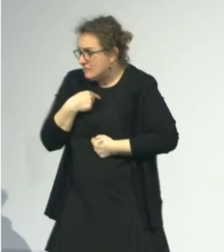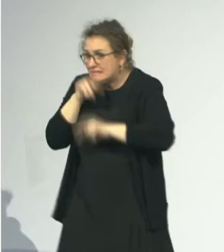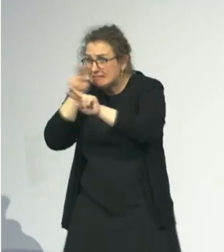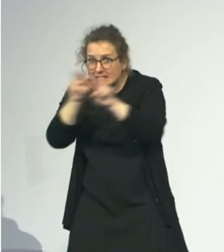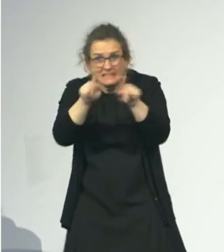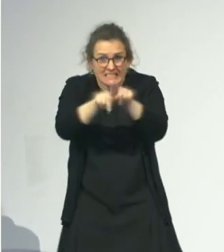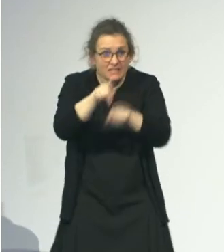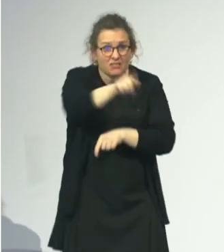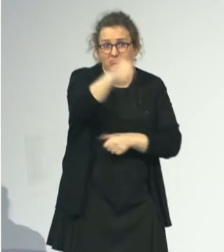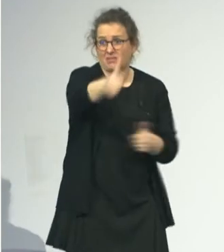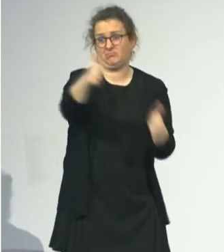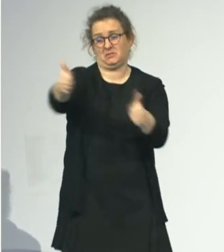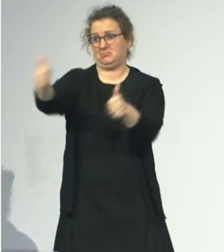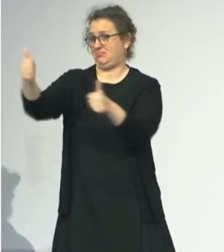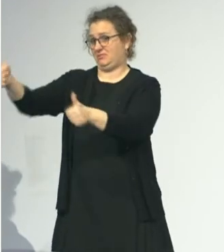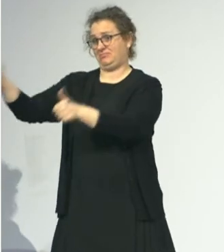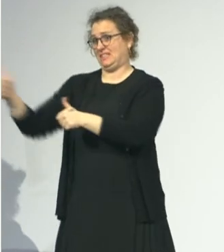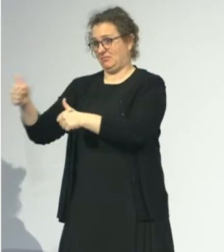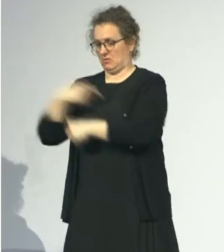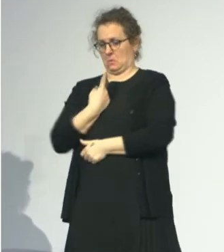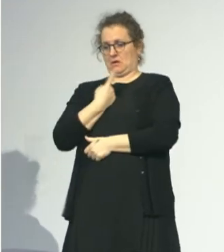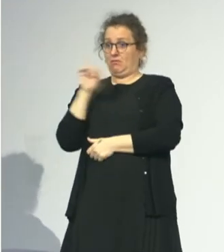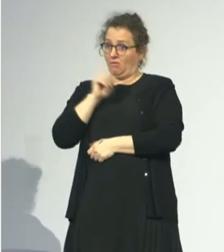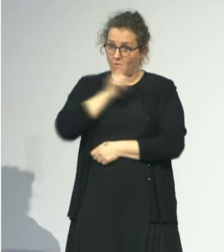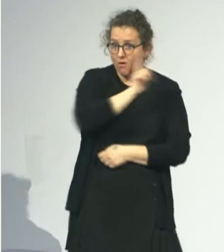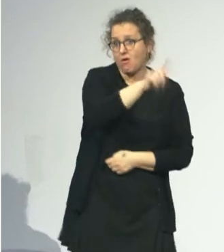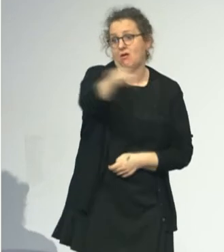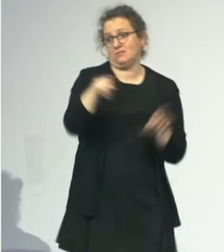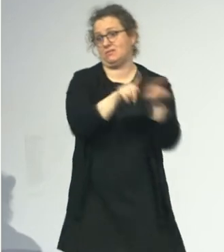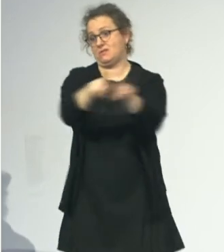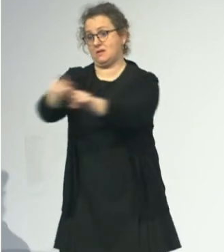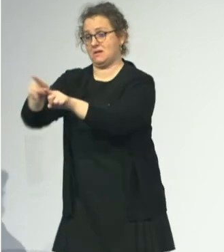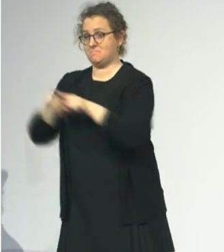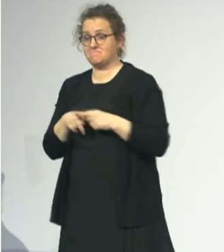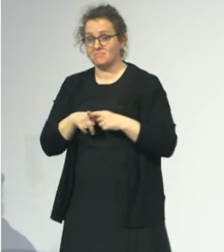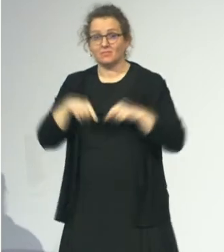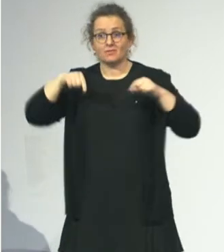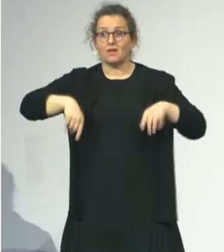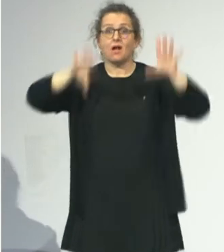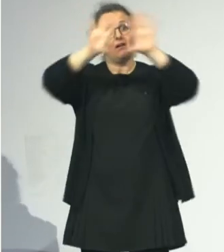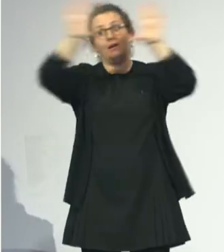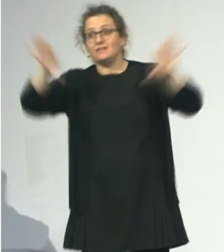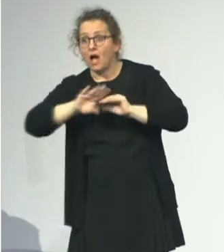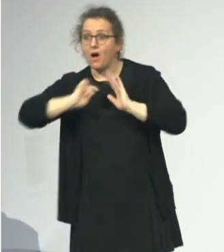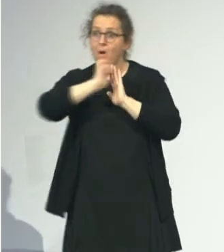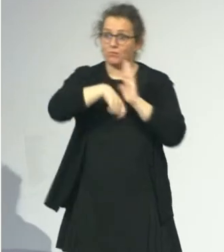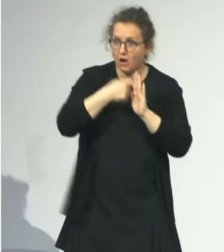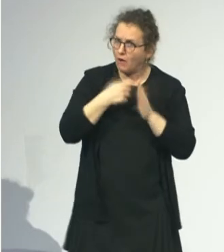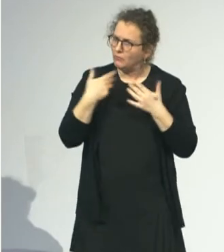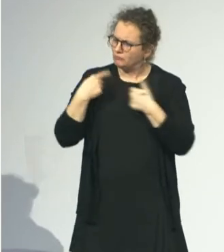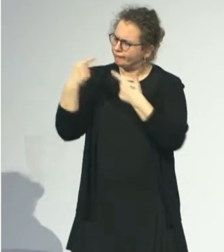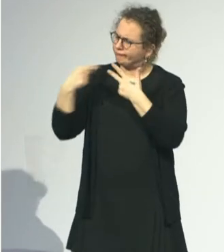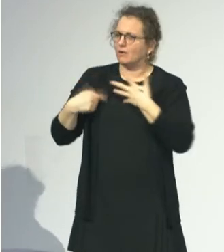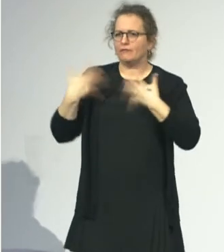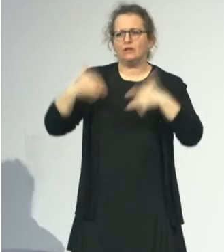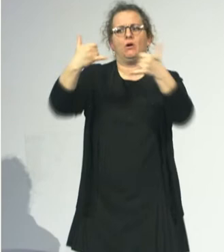I think that the projects that we have been awarded at Zero Project have evolved during the years thanks to the